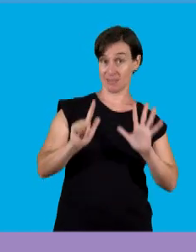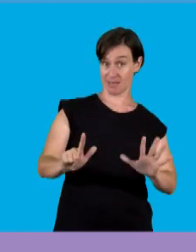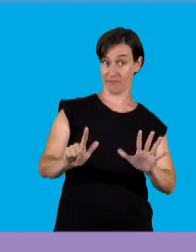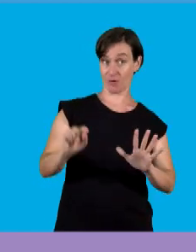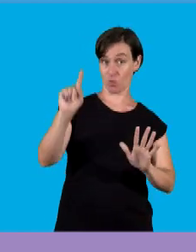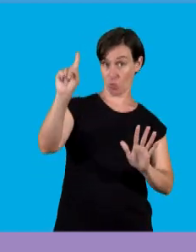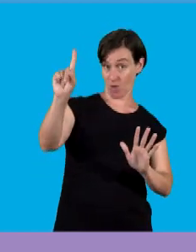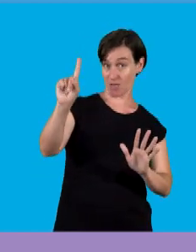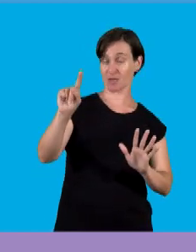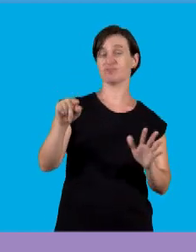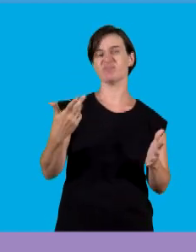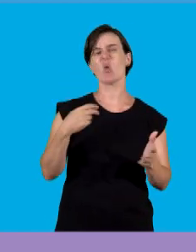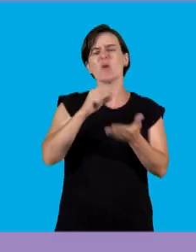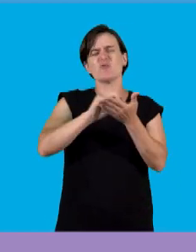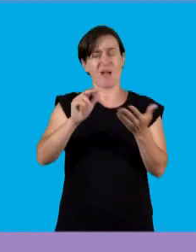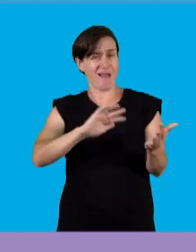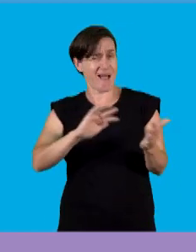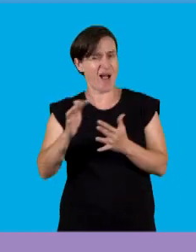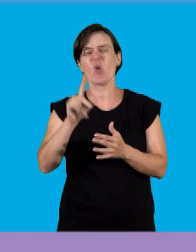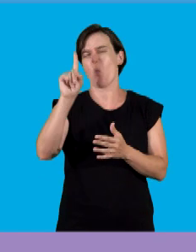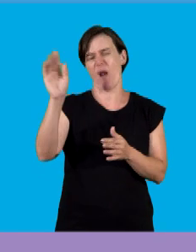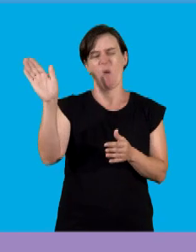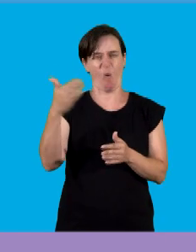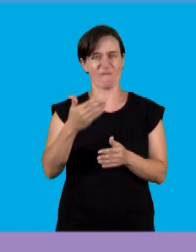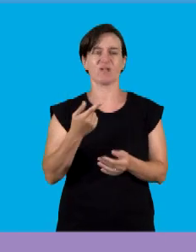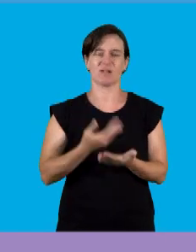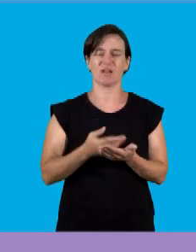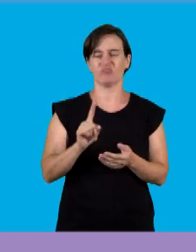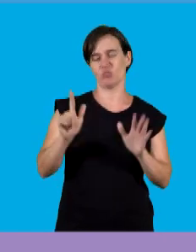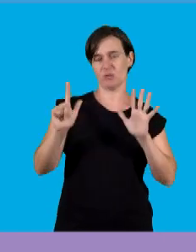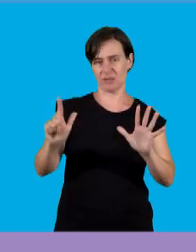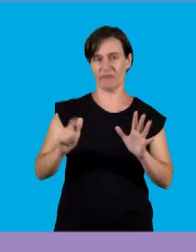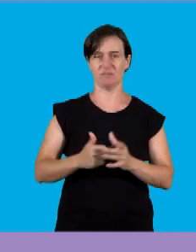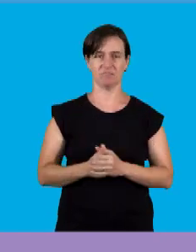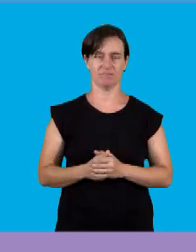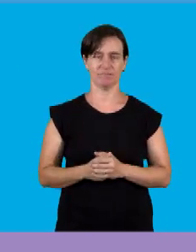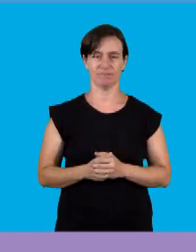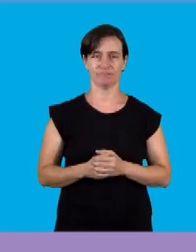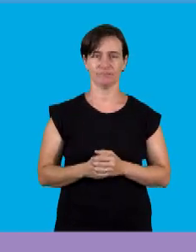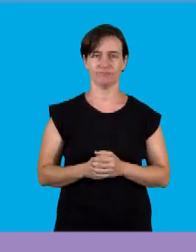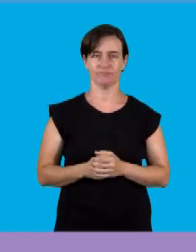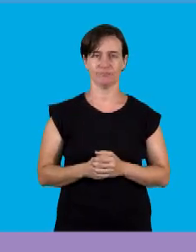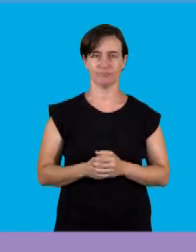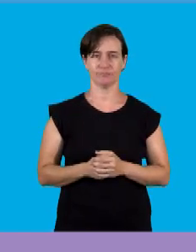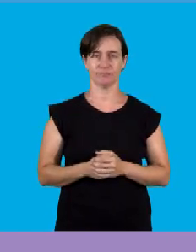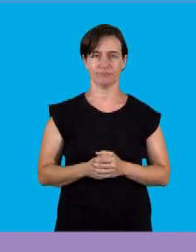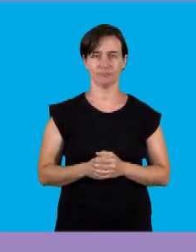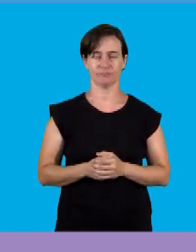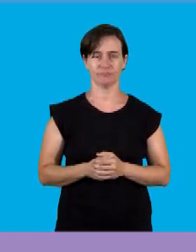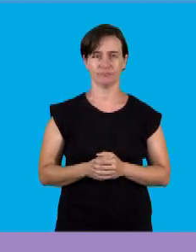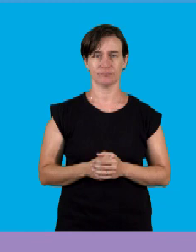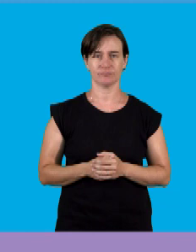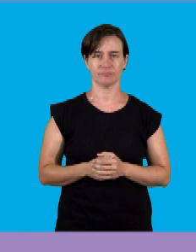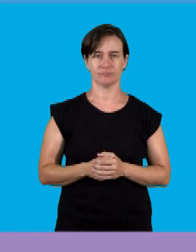an exponent 1. And of course, we know that if there's an exponent 1, then it is just the same as